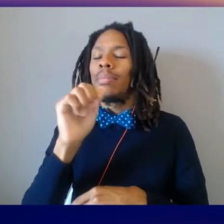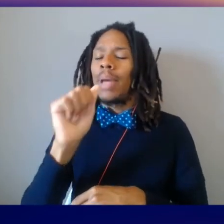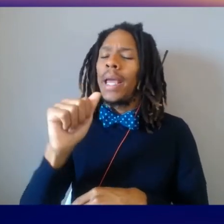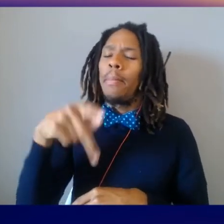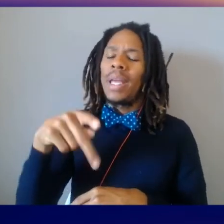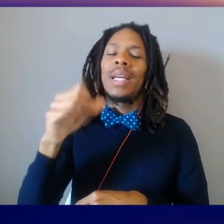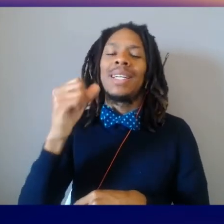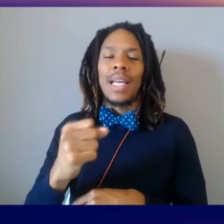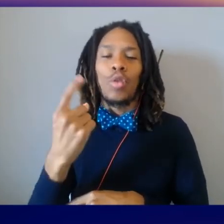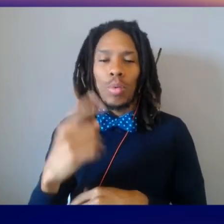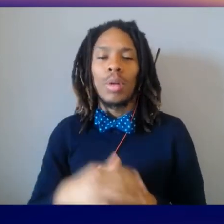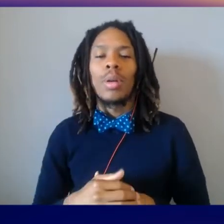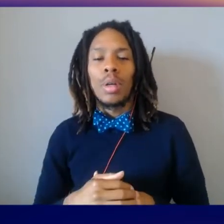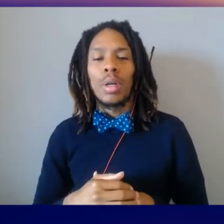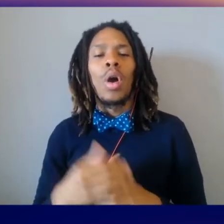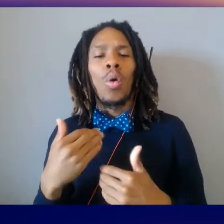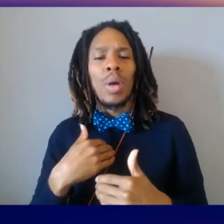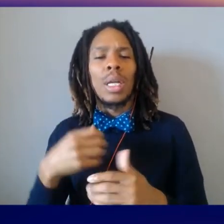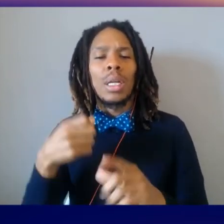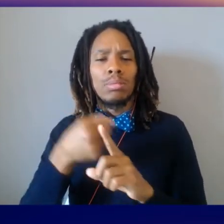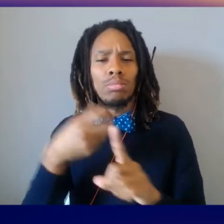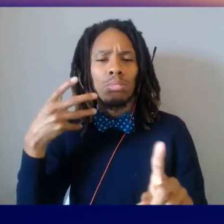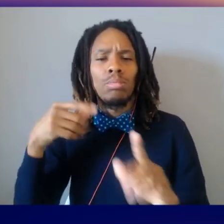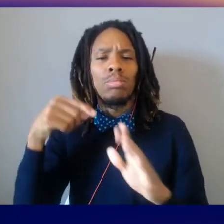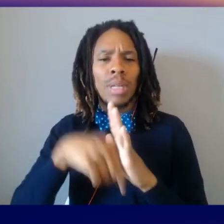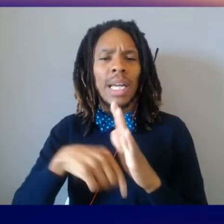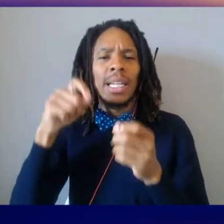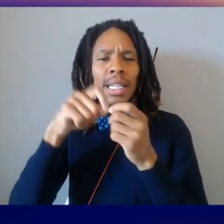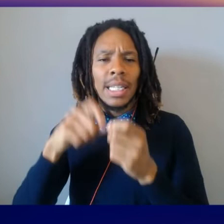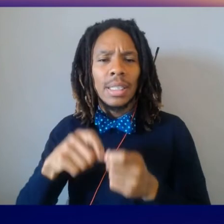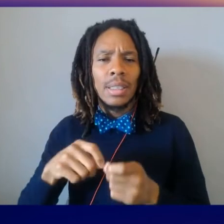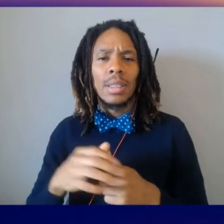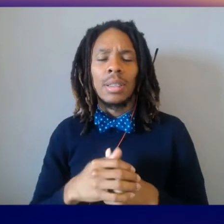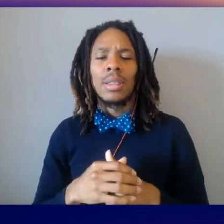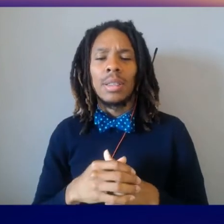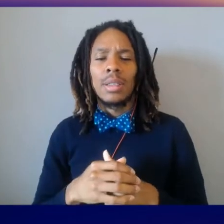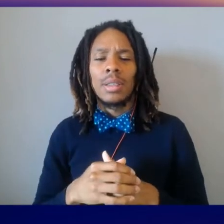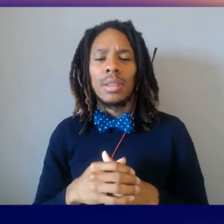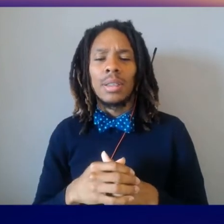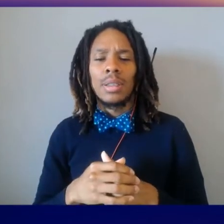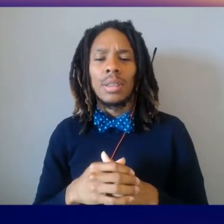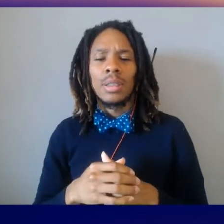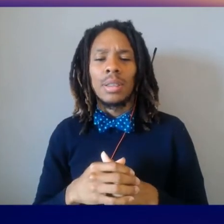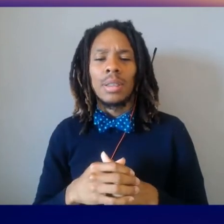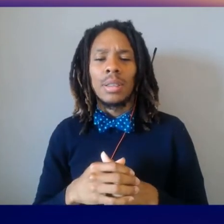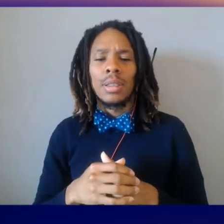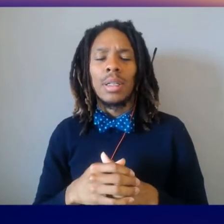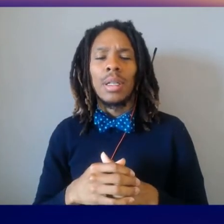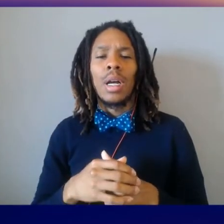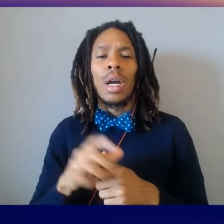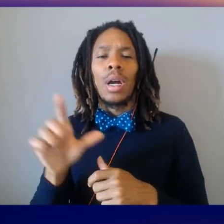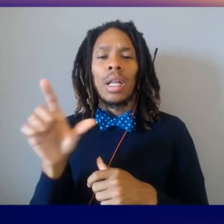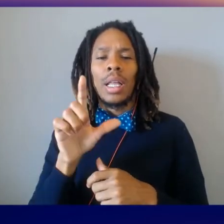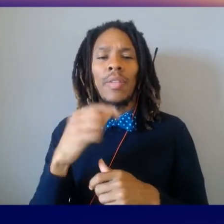We can go into the details. So on the left, I navigate to my core